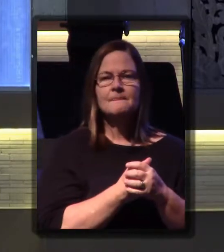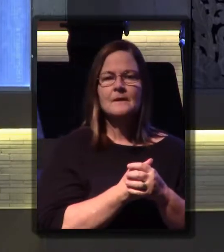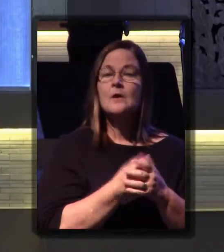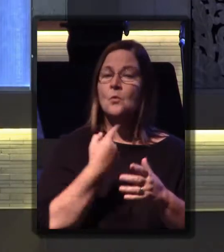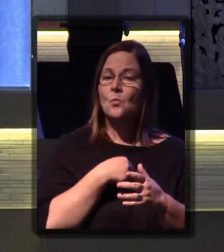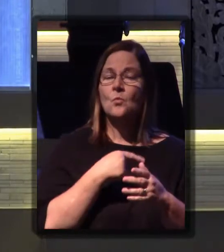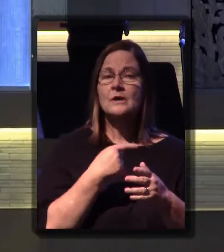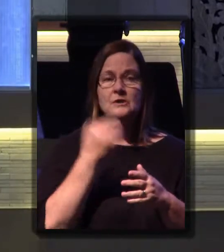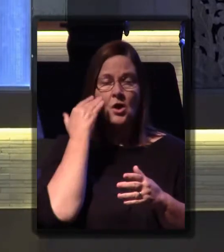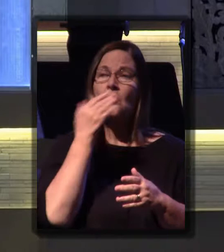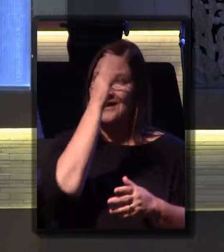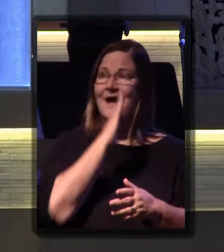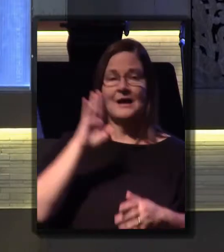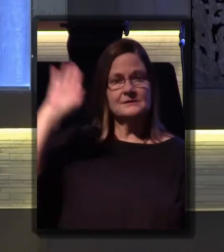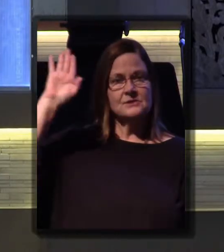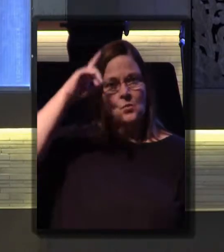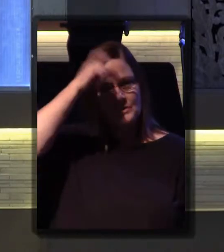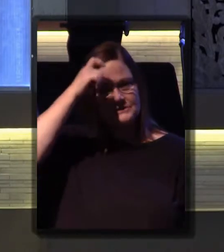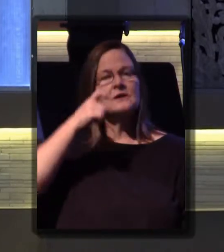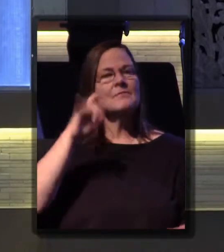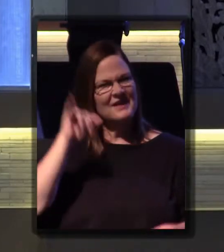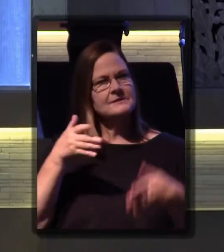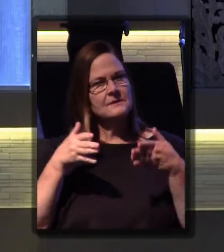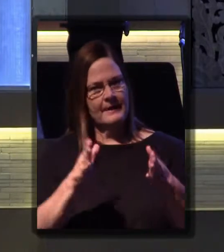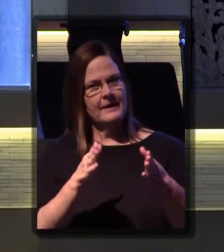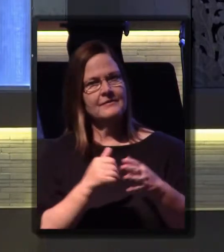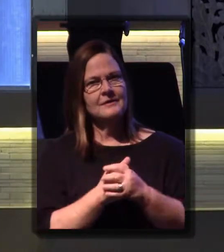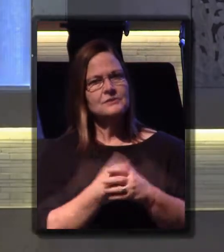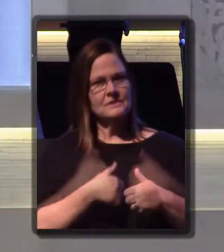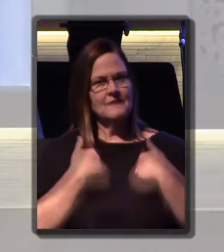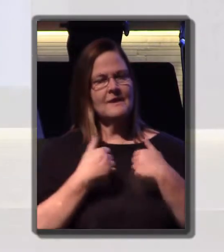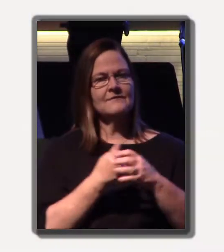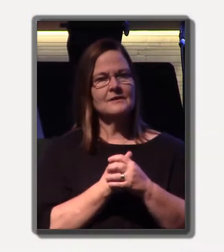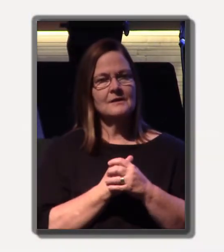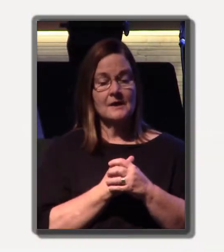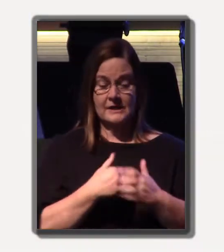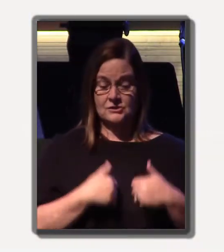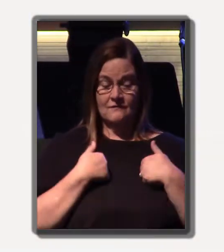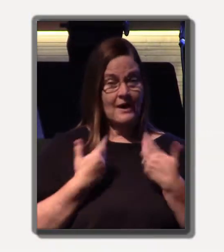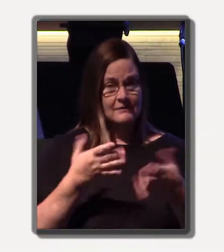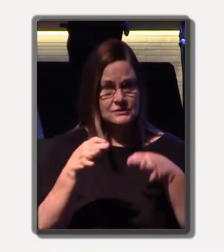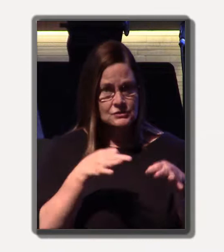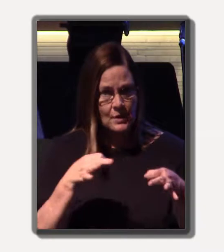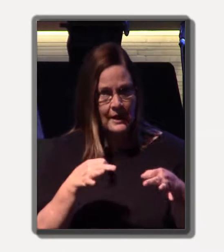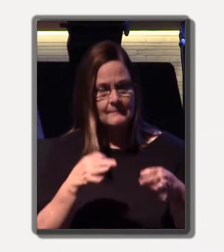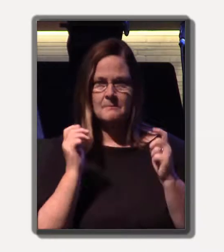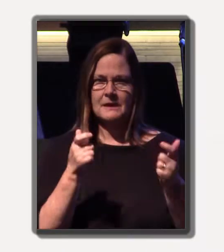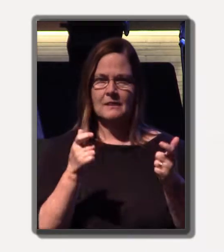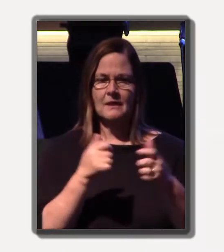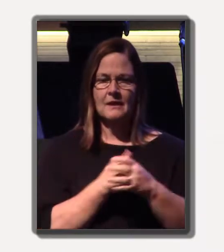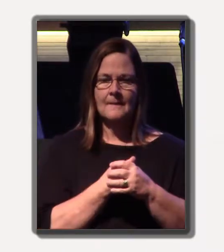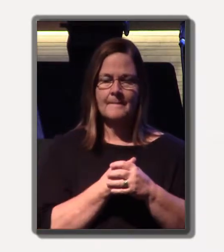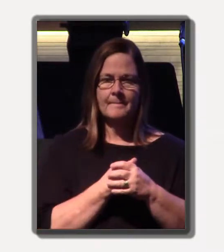nor sit in the seat of scoffers. We are told that God's wisdom is the path to survival in these first